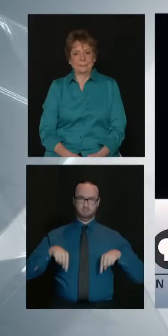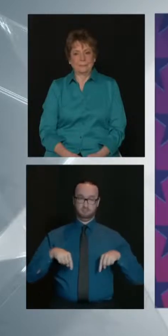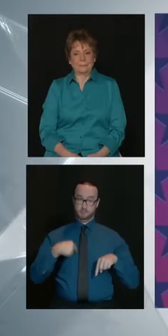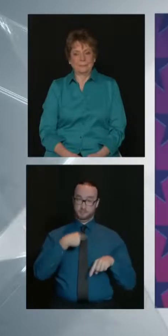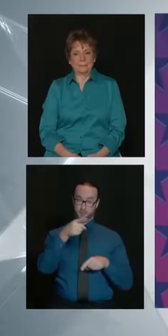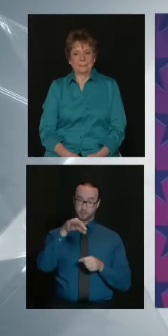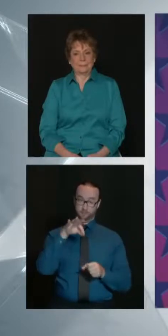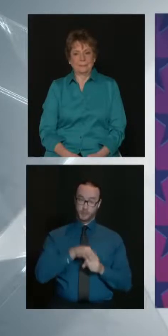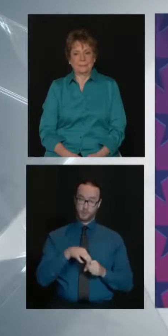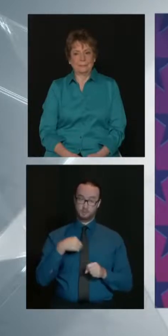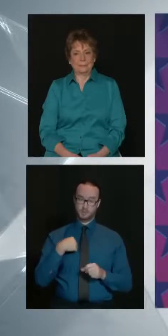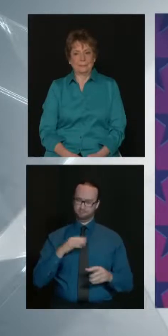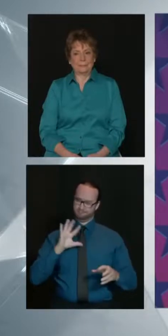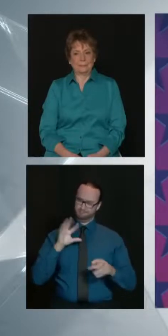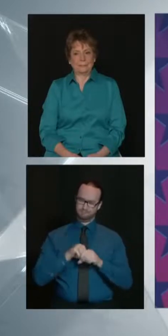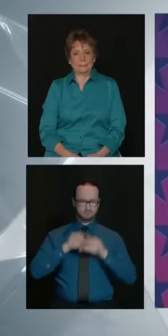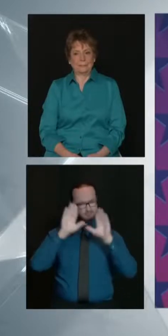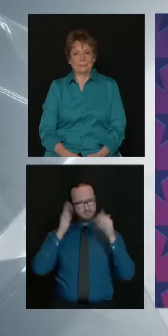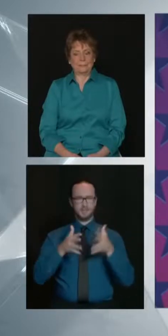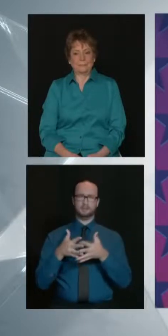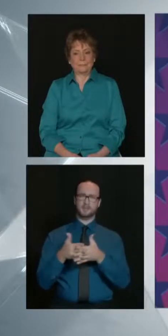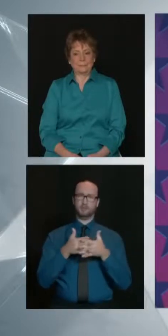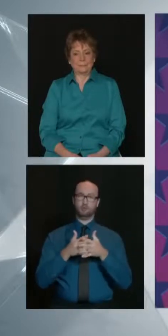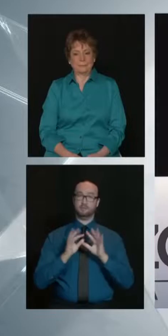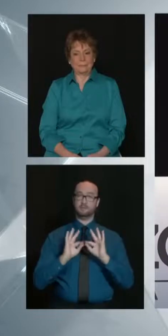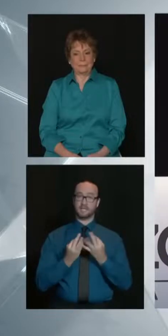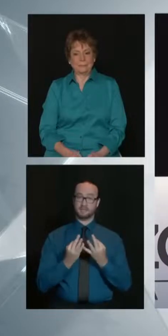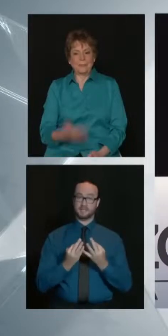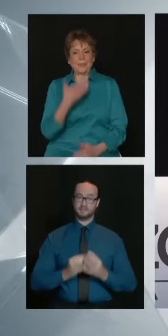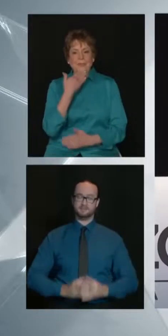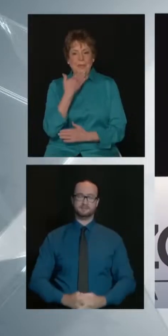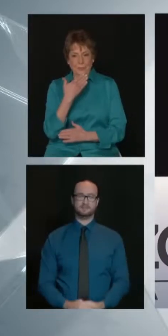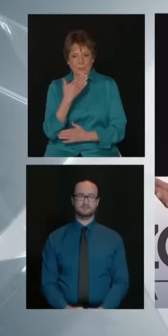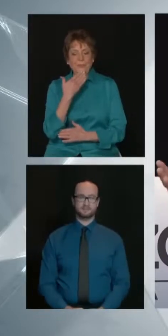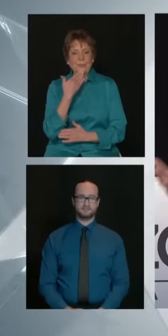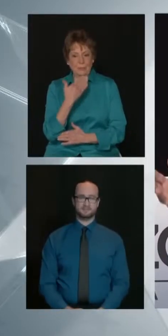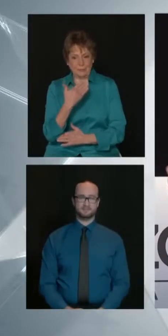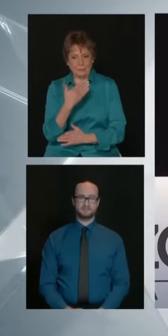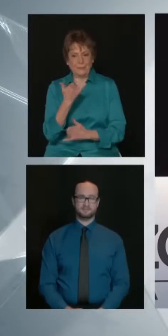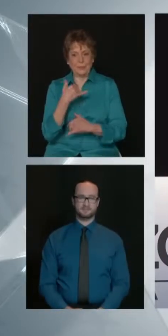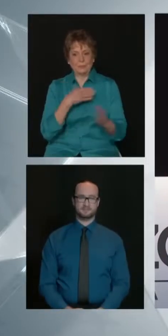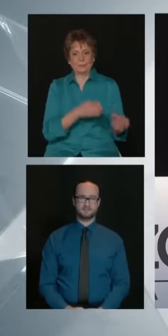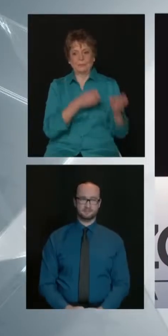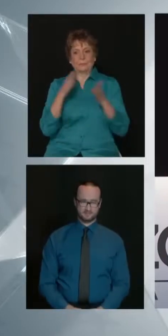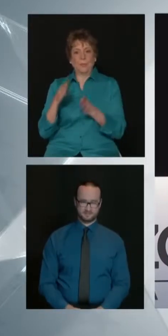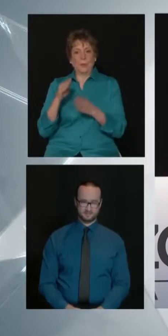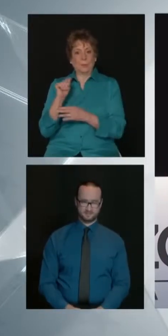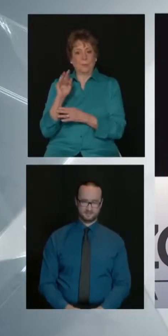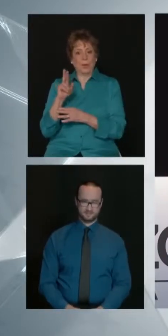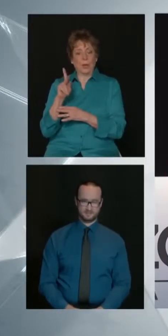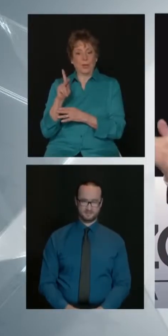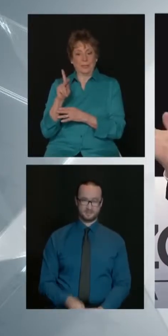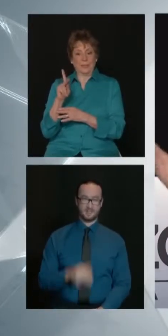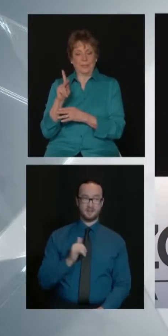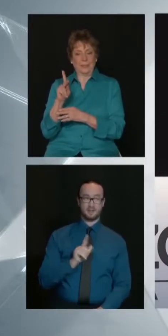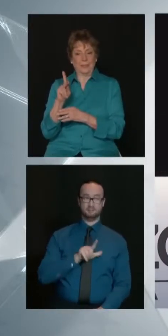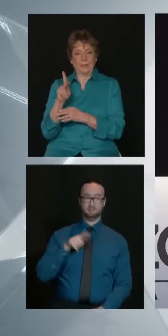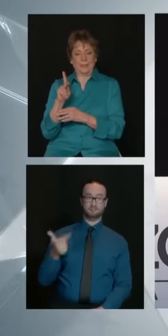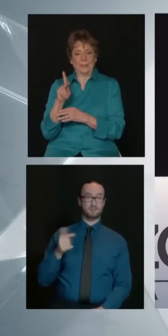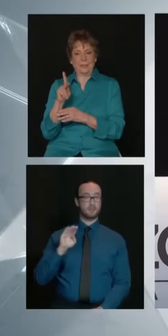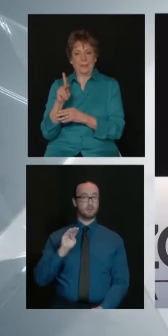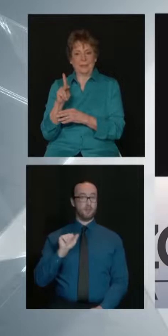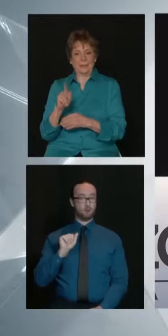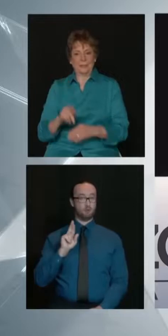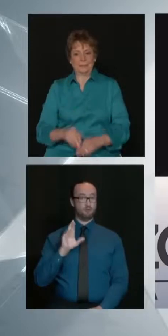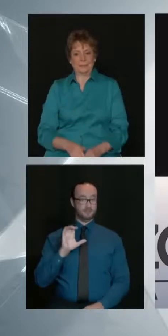Thank you very much. And now we turn to Marc Victor. Live and let live. That's my position on every